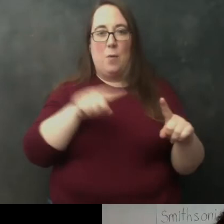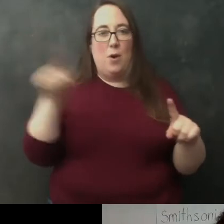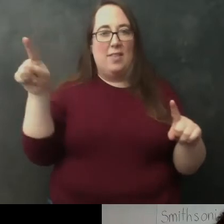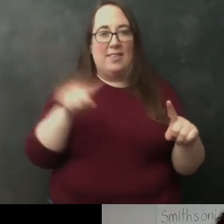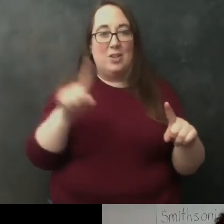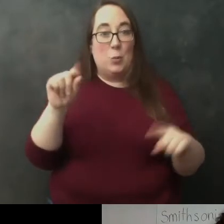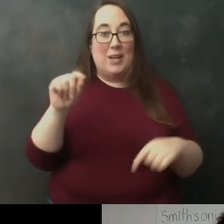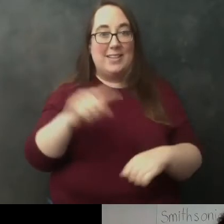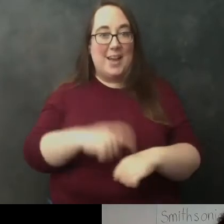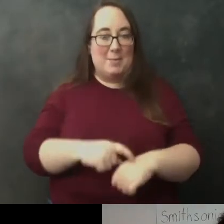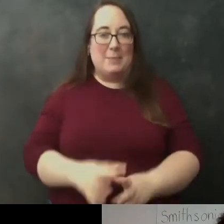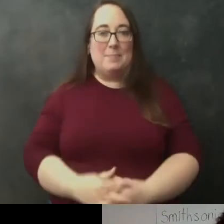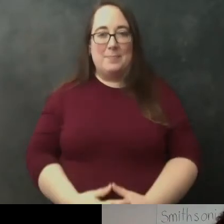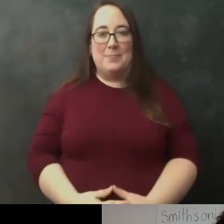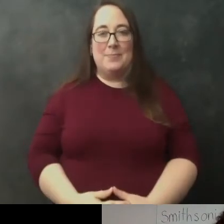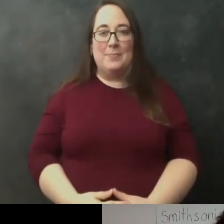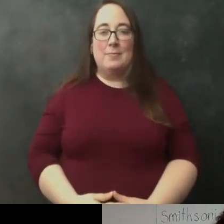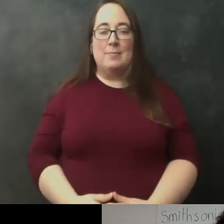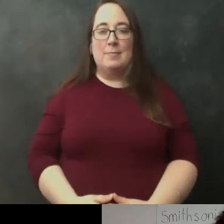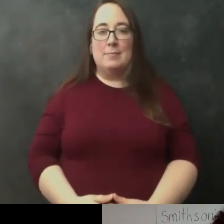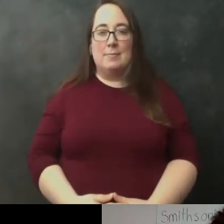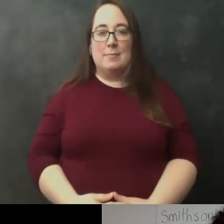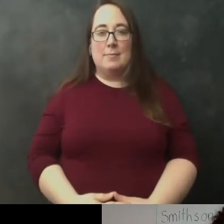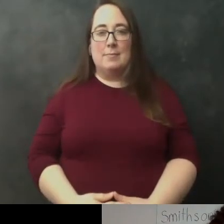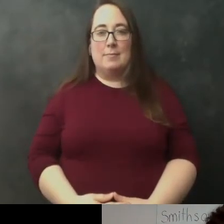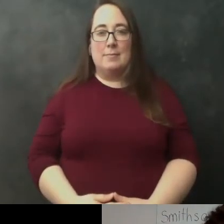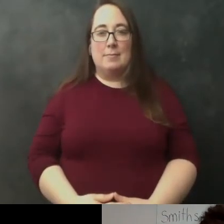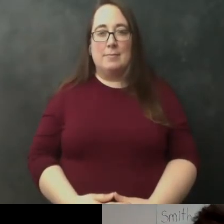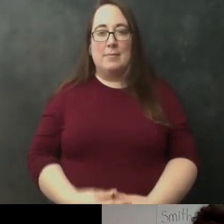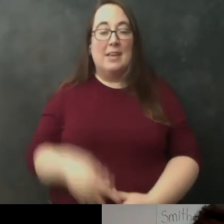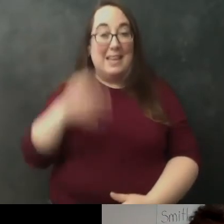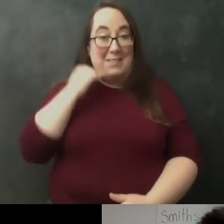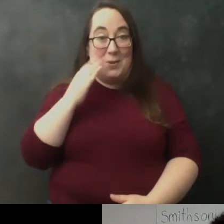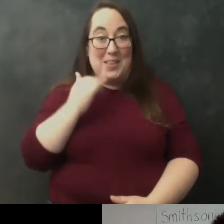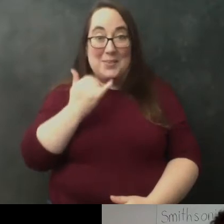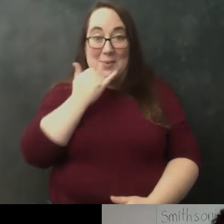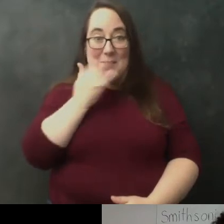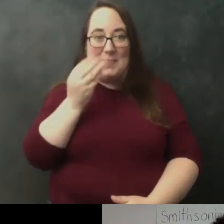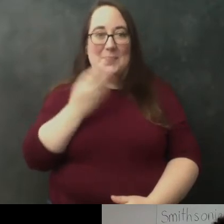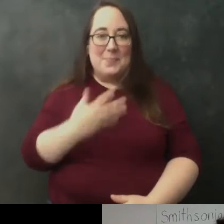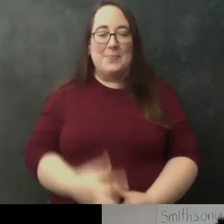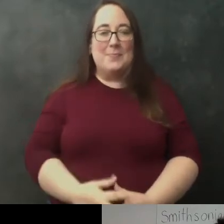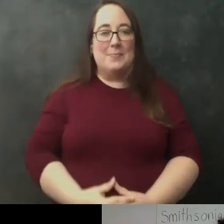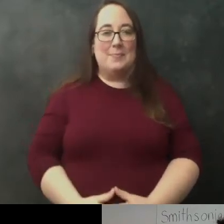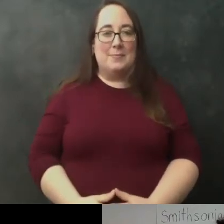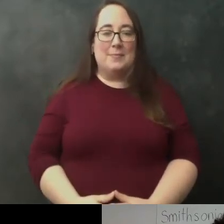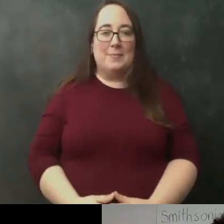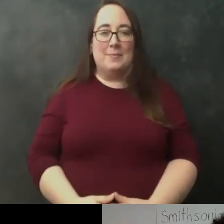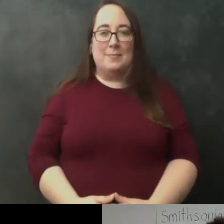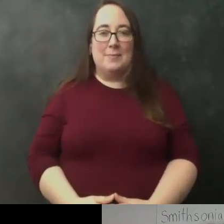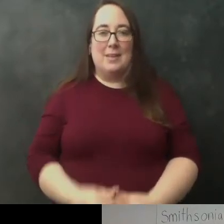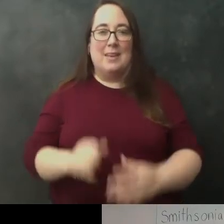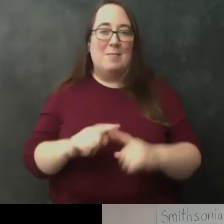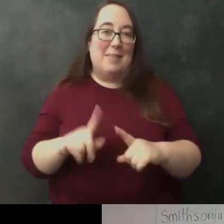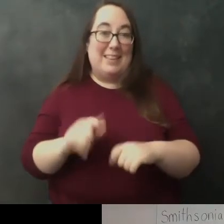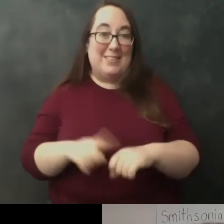times. I think if anyone knows if that's incorrect, please put it in the chat. But either way, that's really